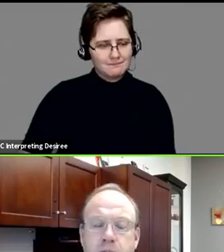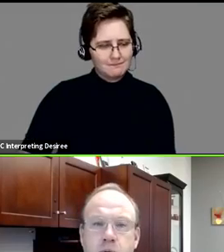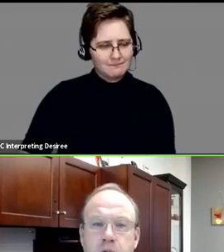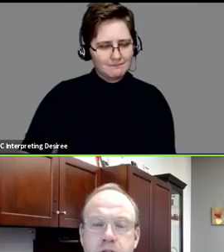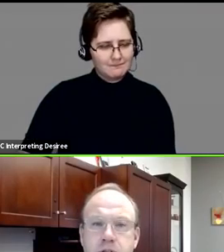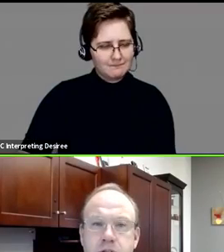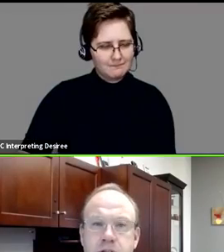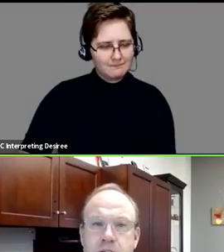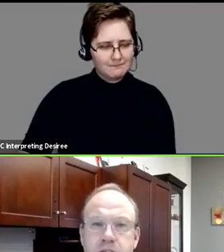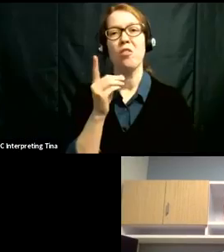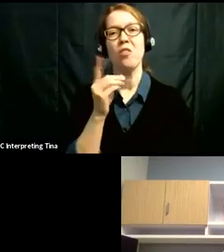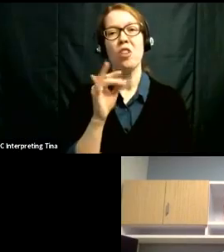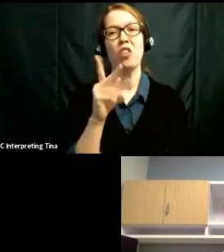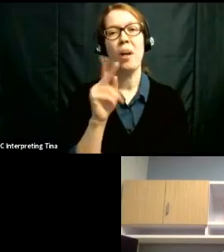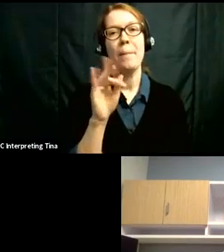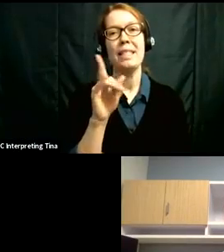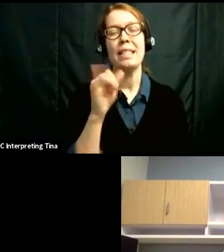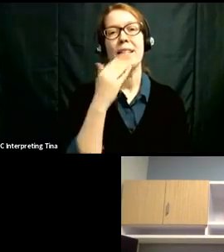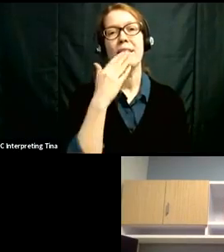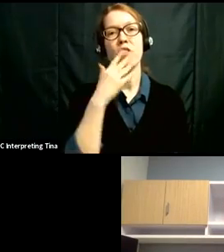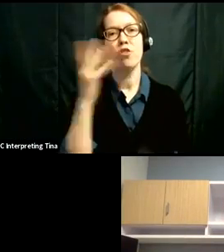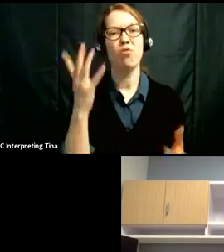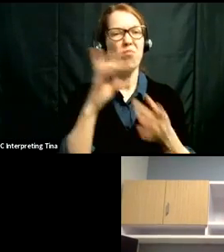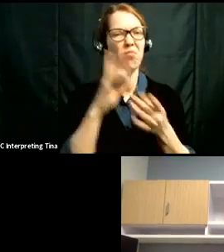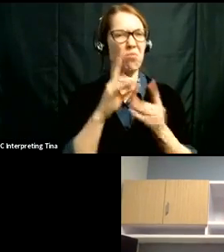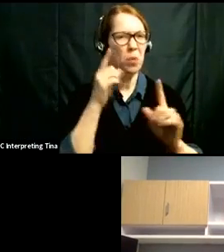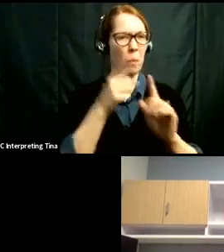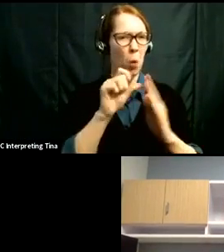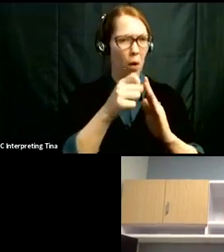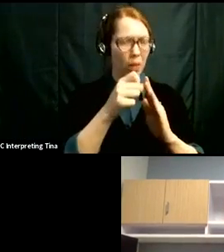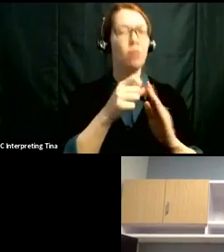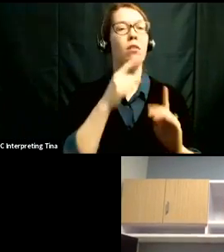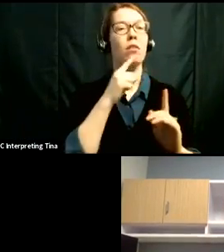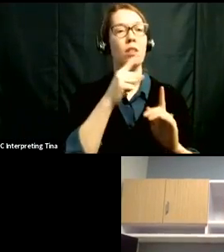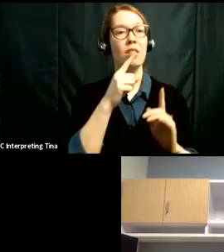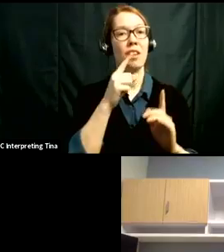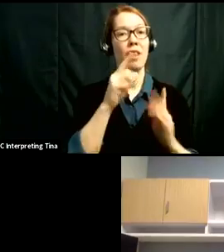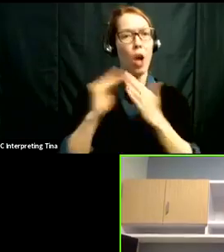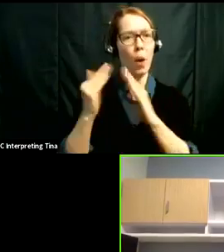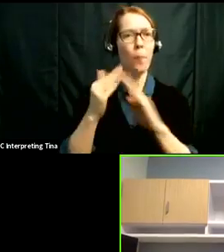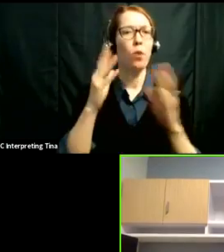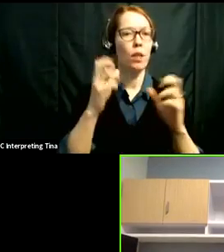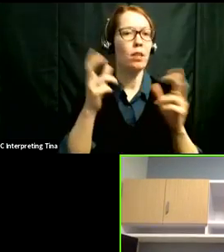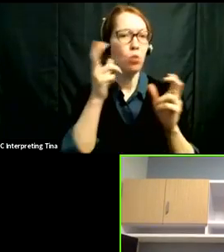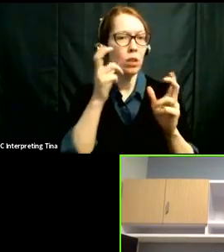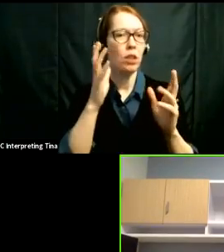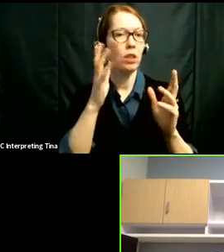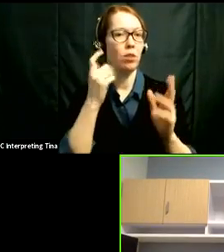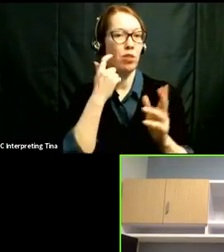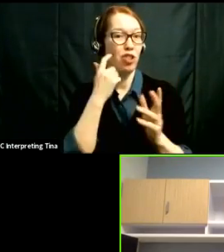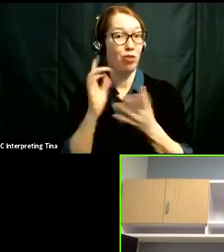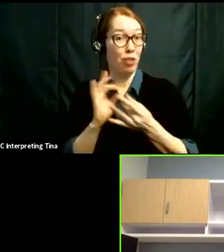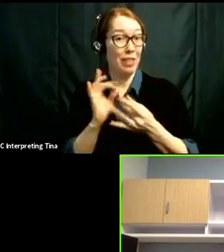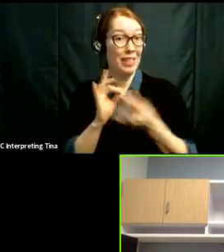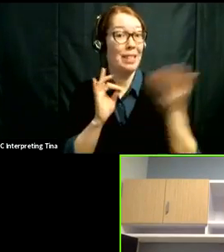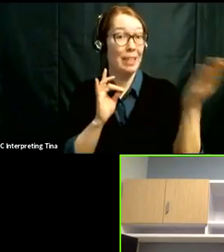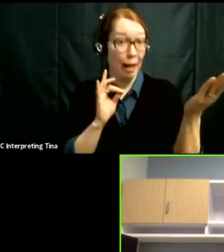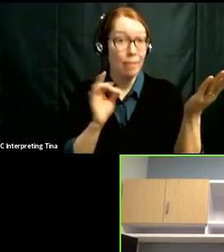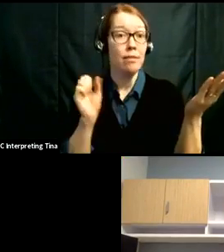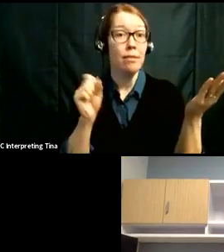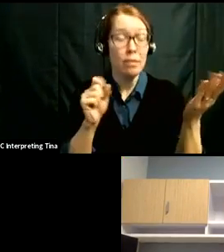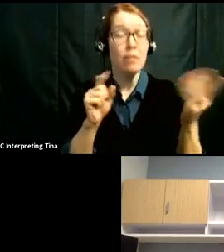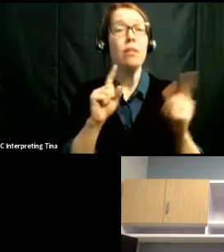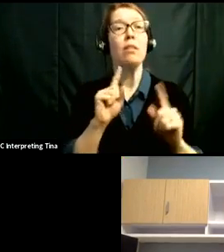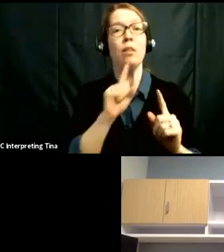a couple points to tie this together. The community need to hear what Dr. Kaminsky just said, but also this